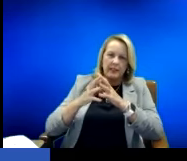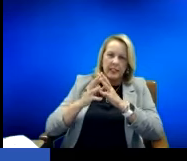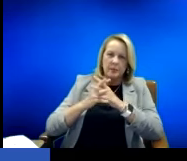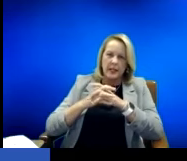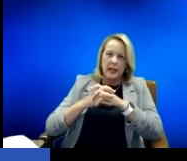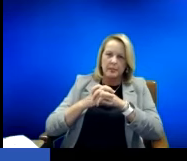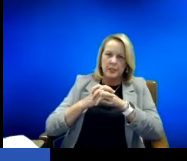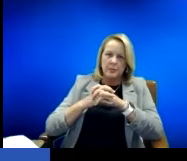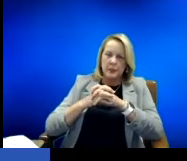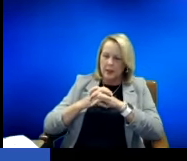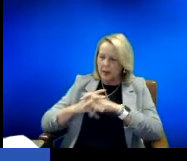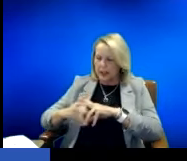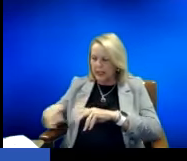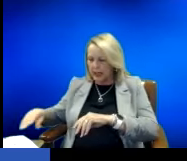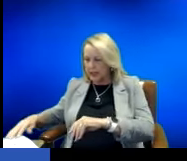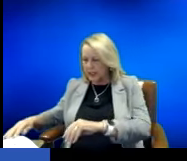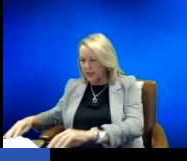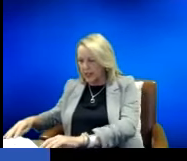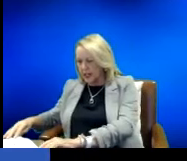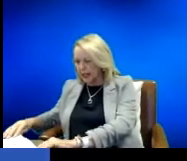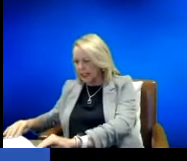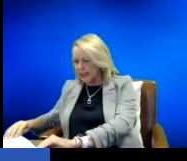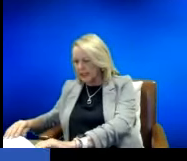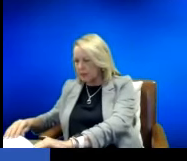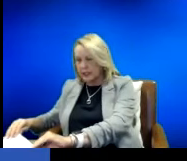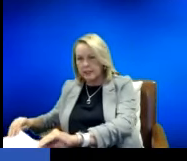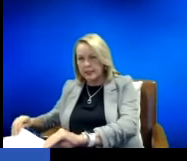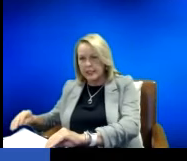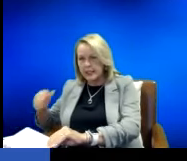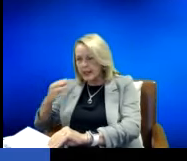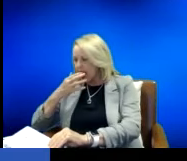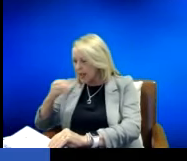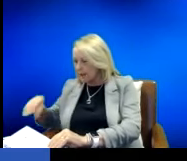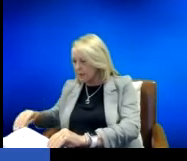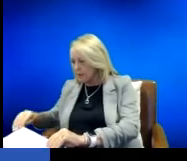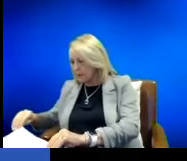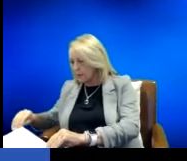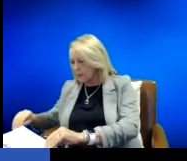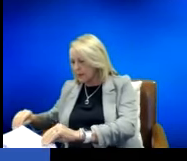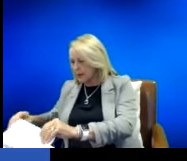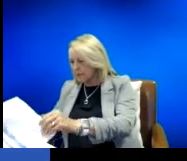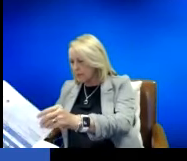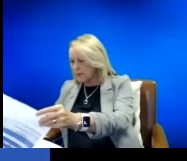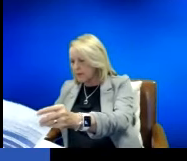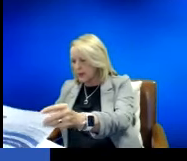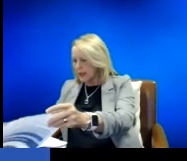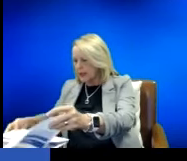different investment options, but they're all going to have underlying asset-based fees.